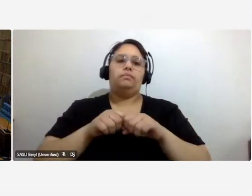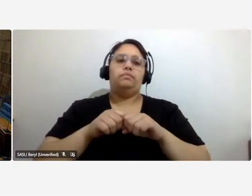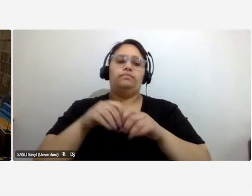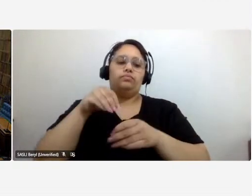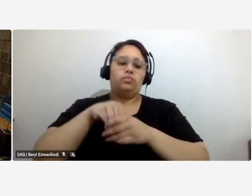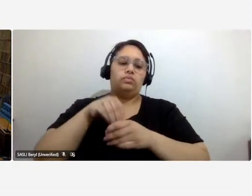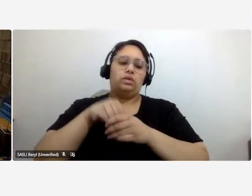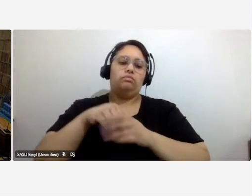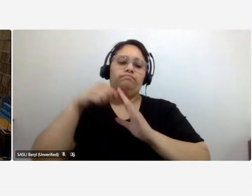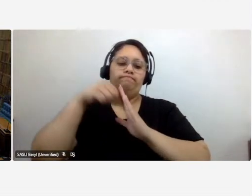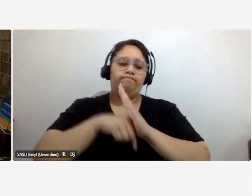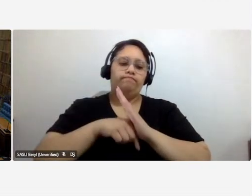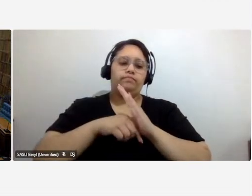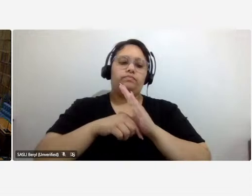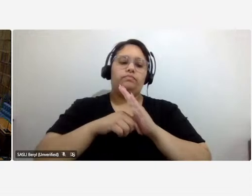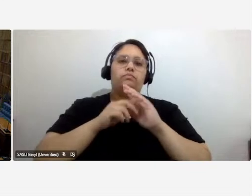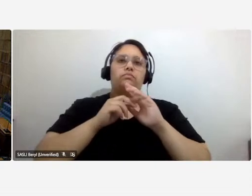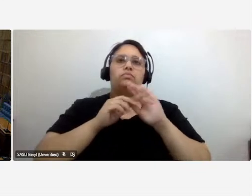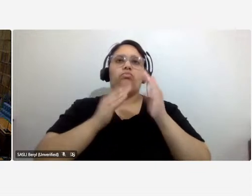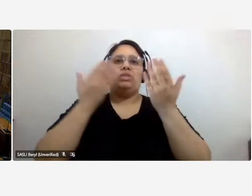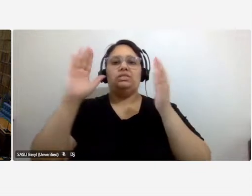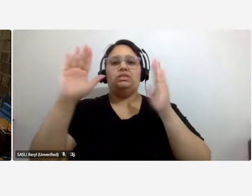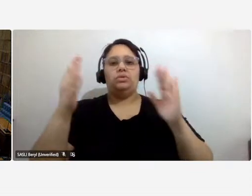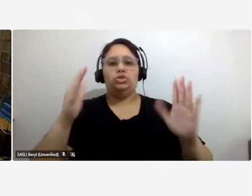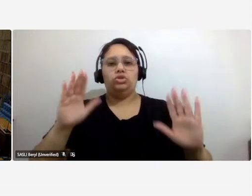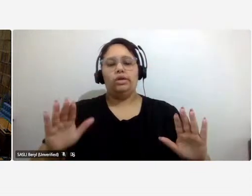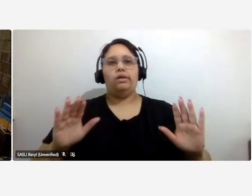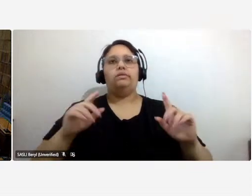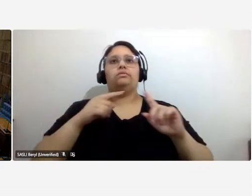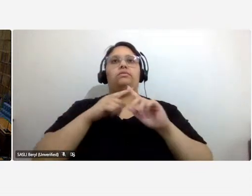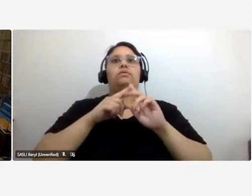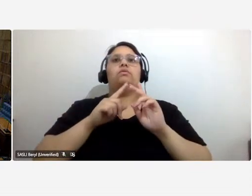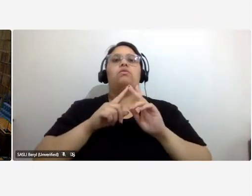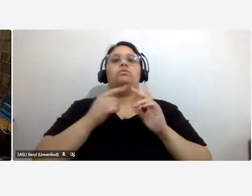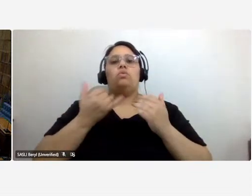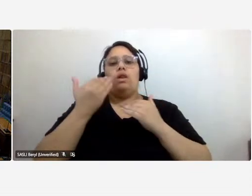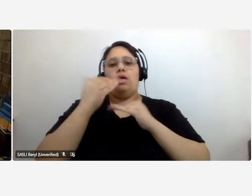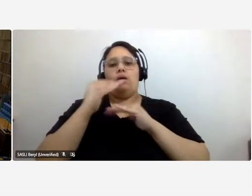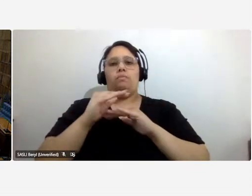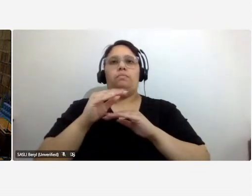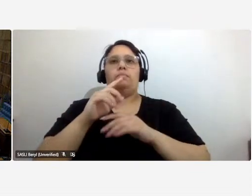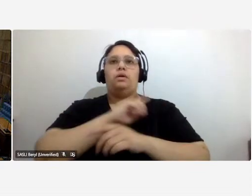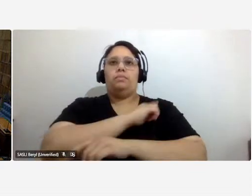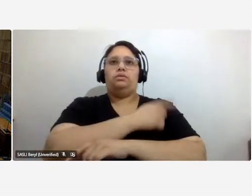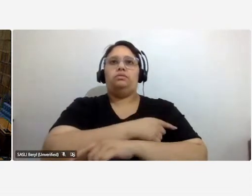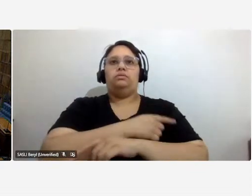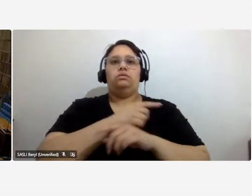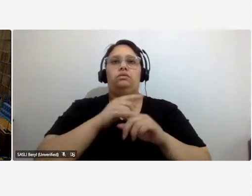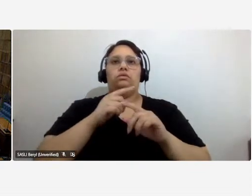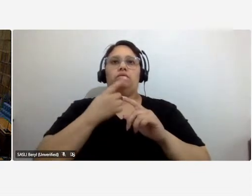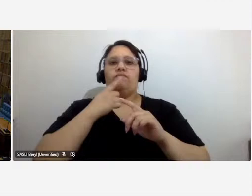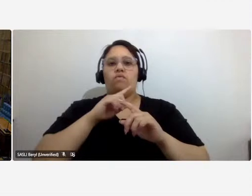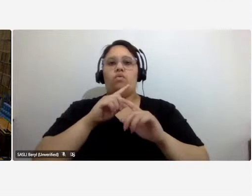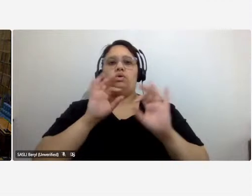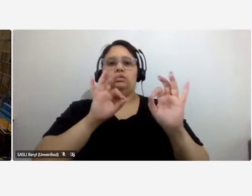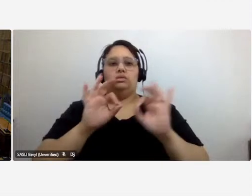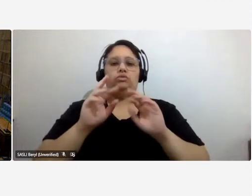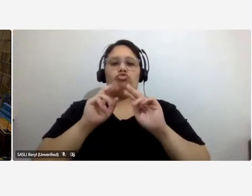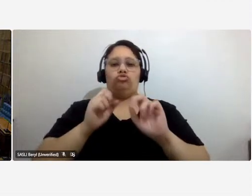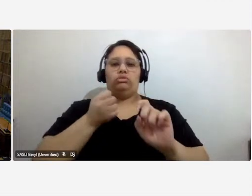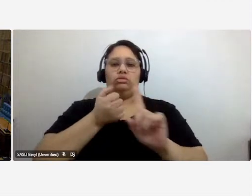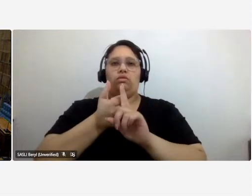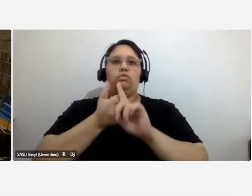their exhibitions. Within the museum service, we have limited capacity to do such research